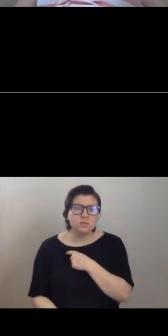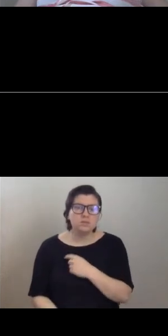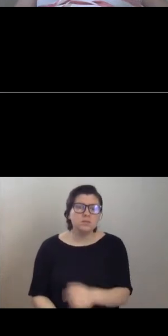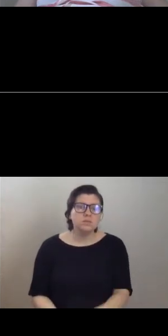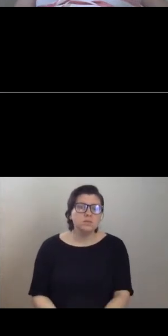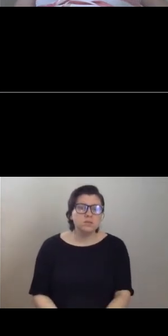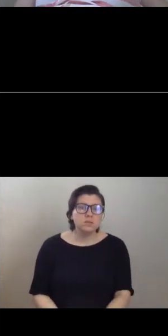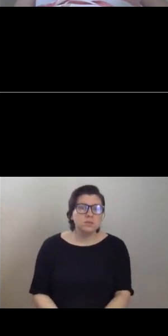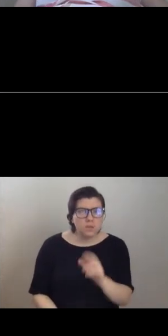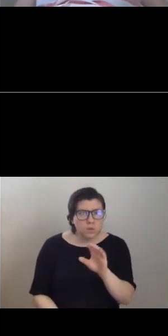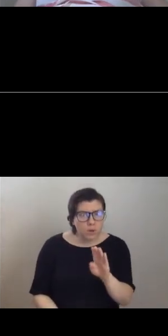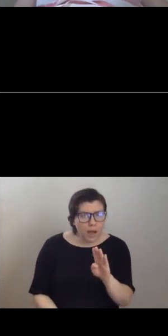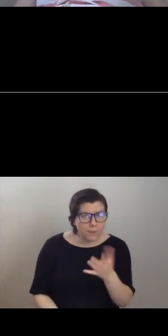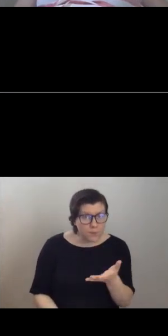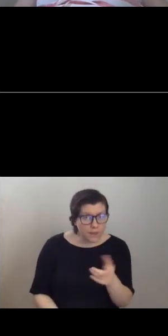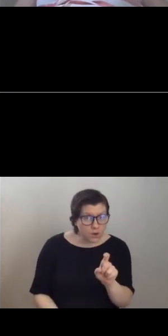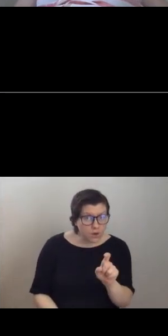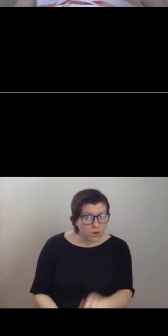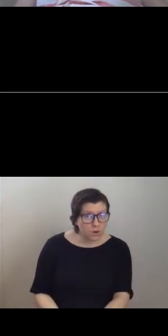Rob, are you there?